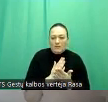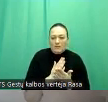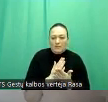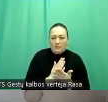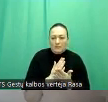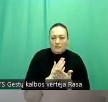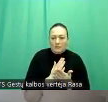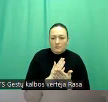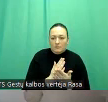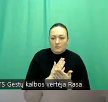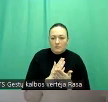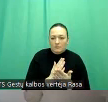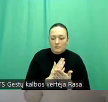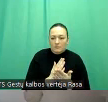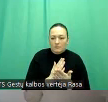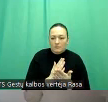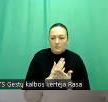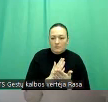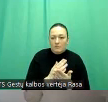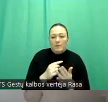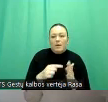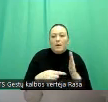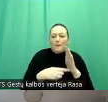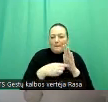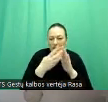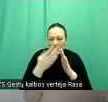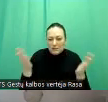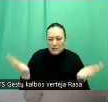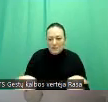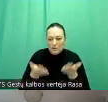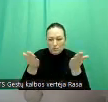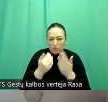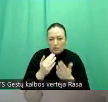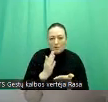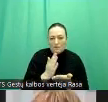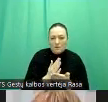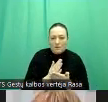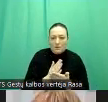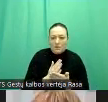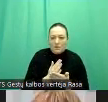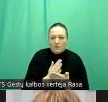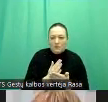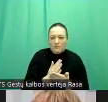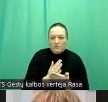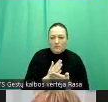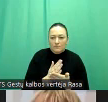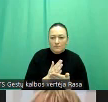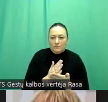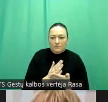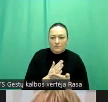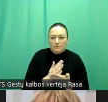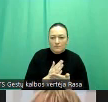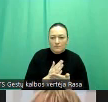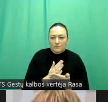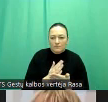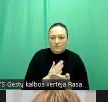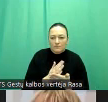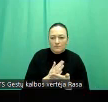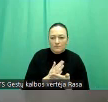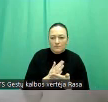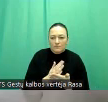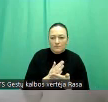kol this kas program, valandų pradinėme ūkdyme. I don't know what's happening, but Saulė, I cannot hear every word of